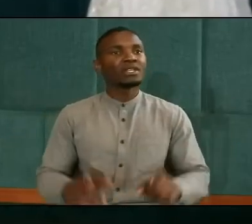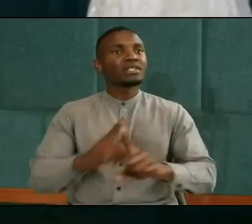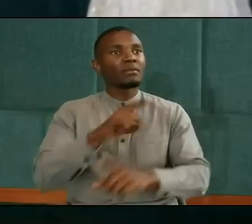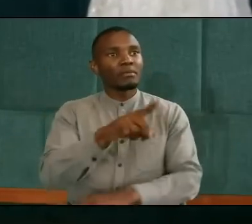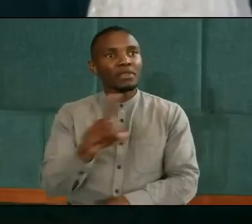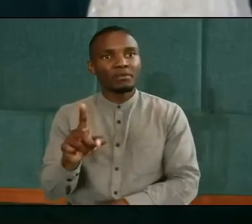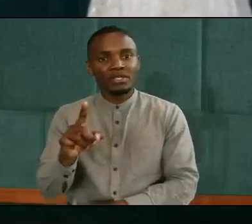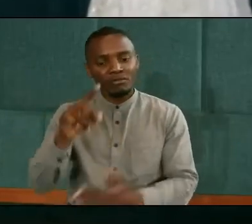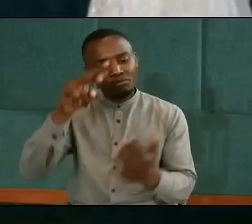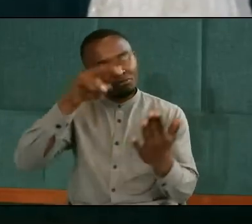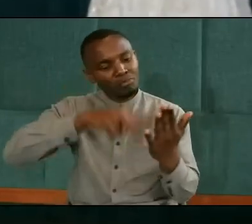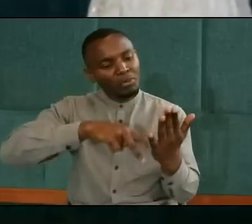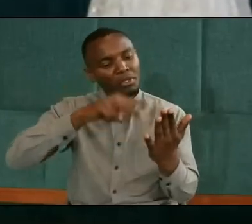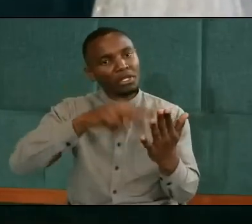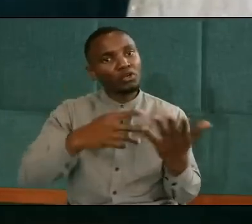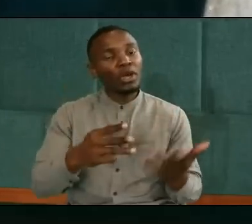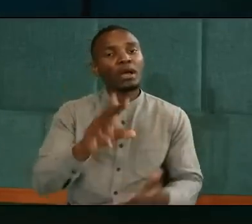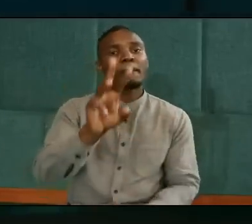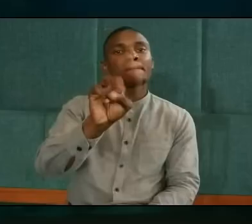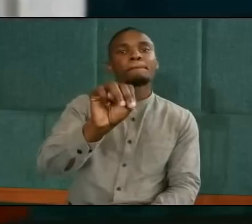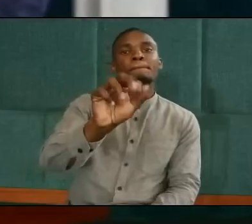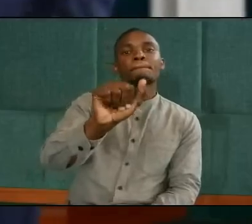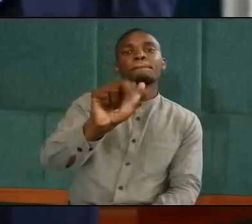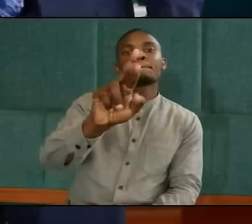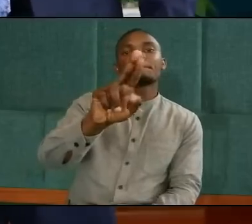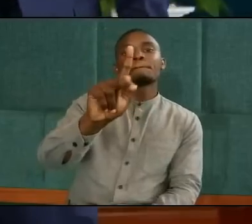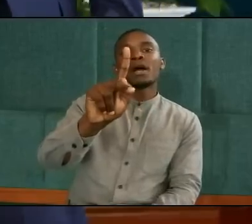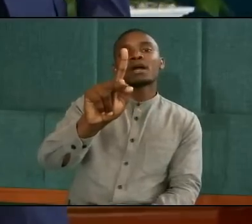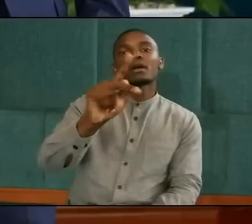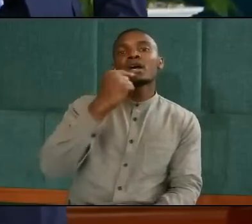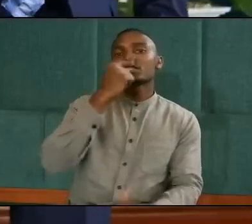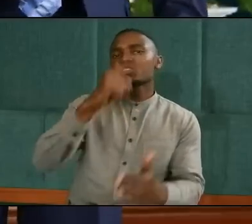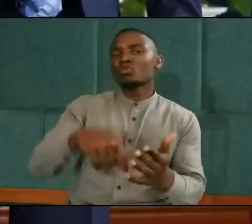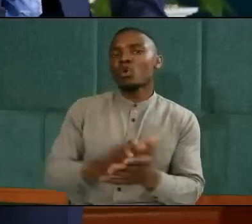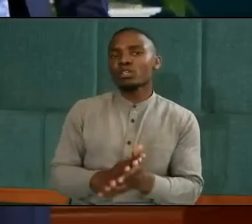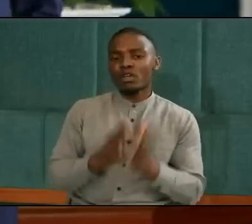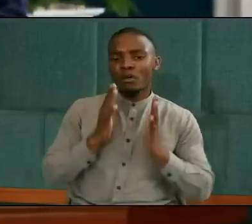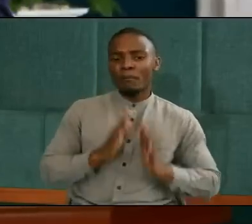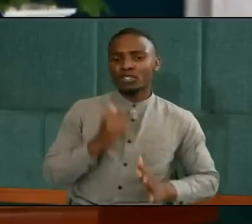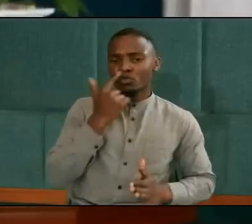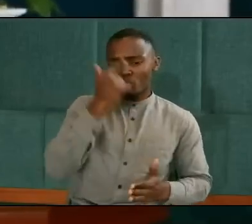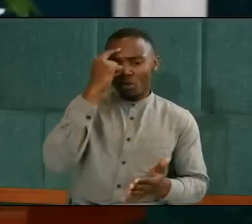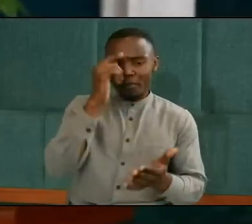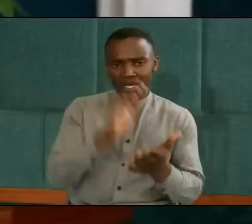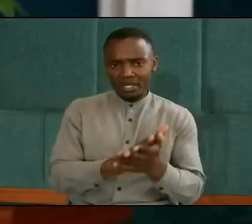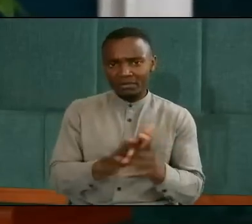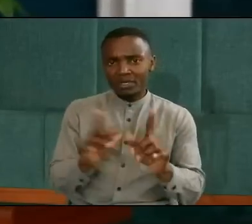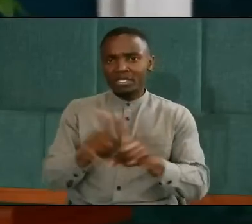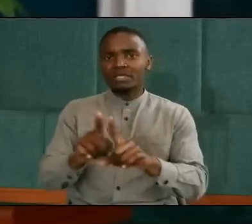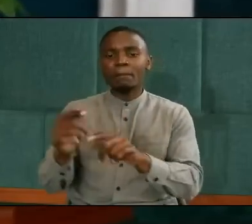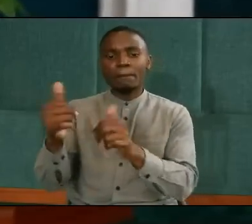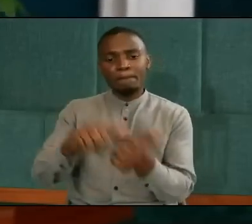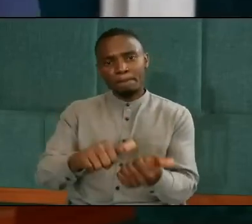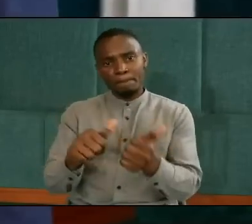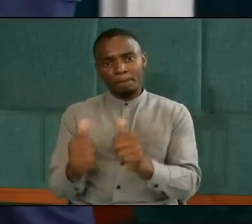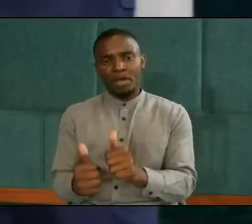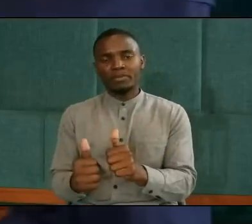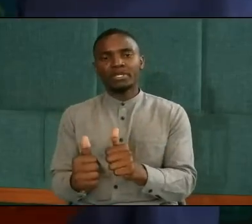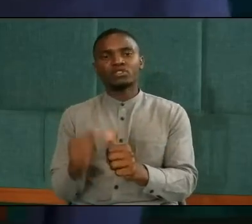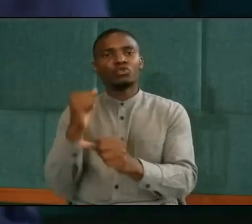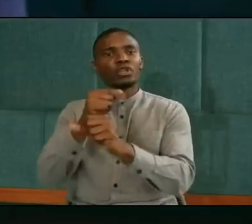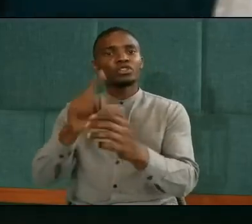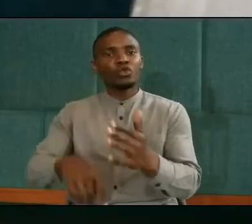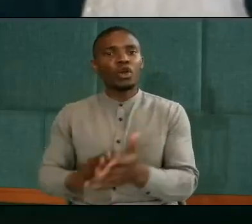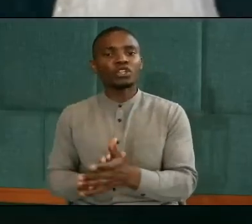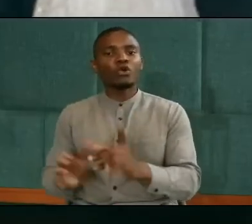somewhere in Mark that says, he that believeth and is baptized shall